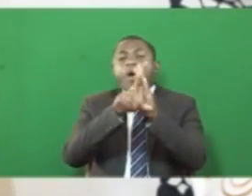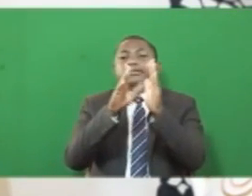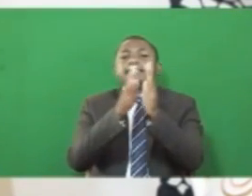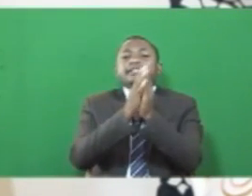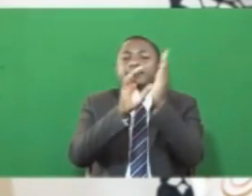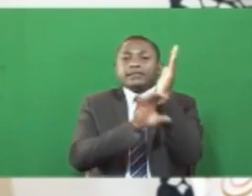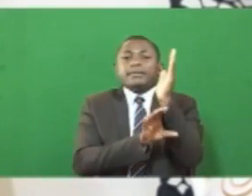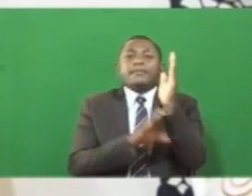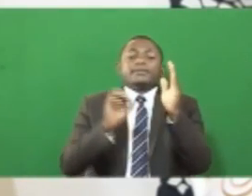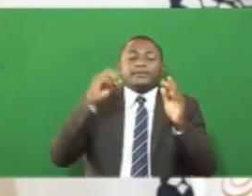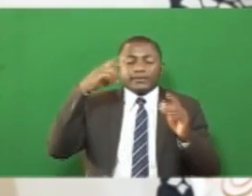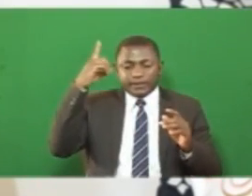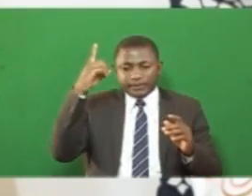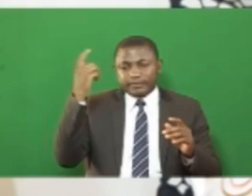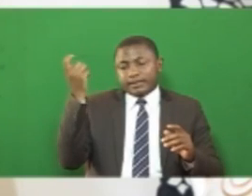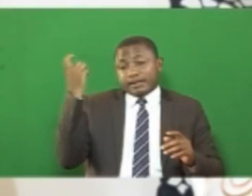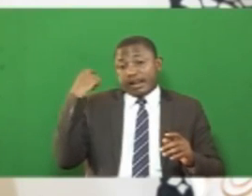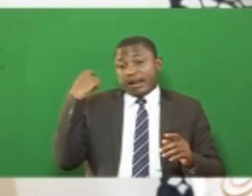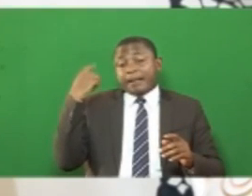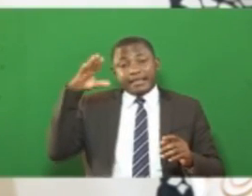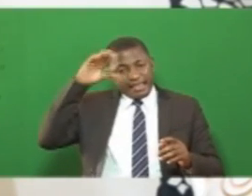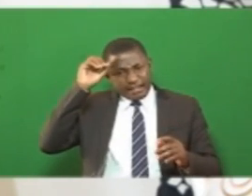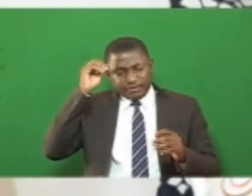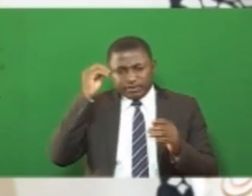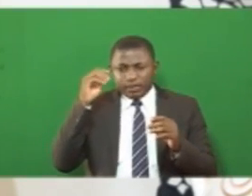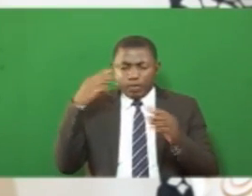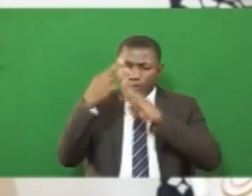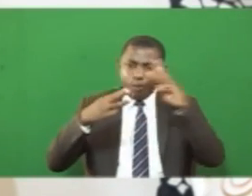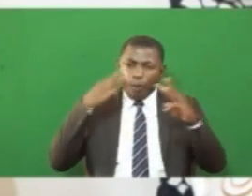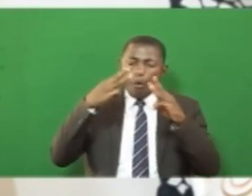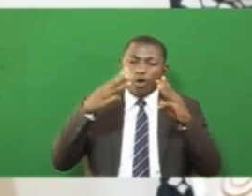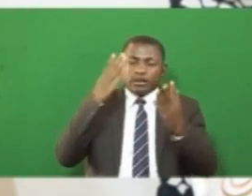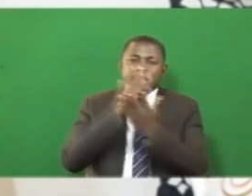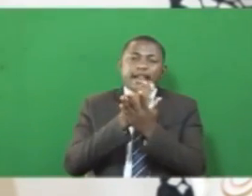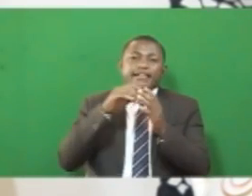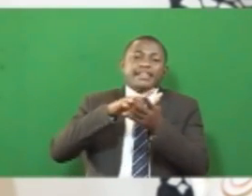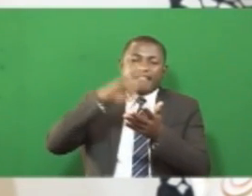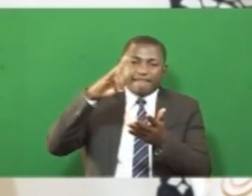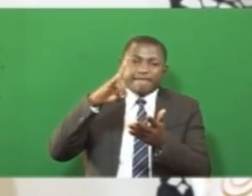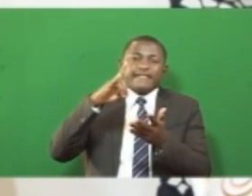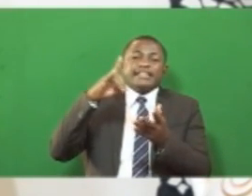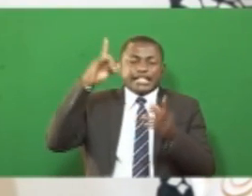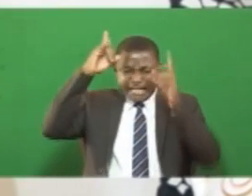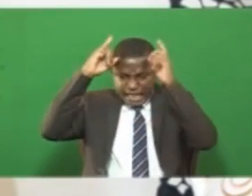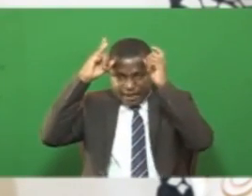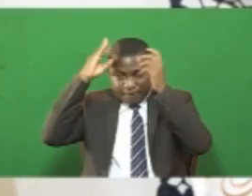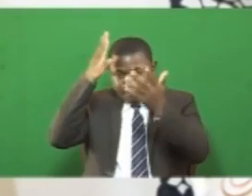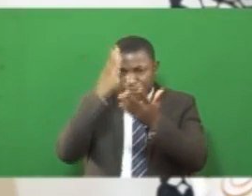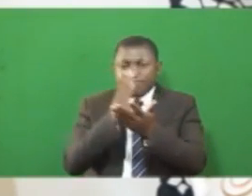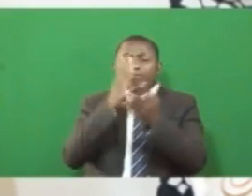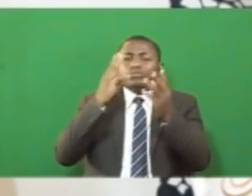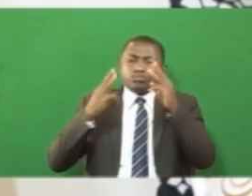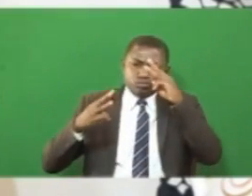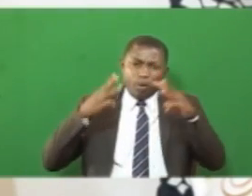Tanzwa muchikamu chapfuura kuti hondo iyi yakatangira kudenga. Yakatangwa naSatani. Basa